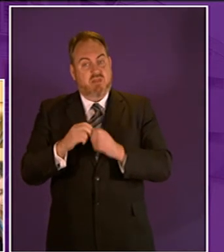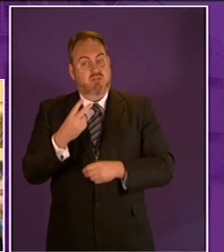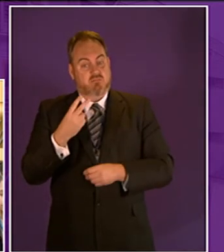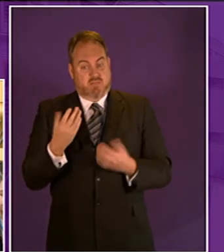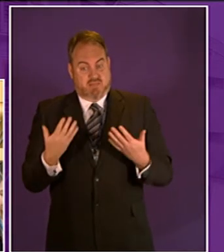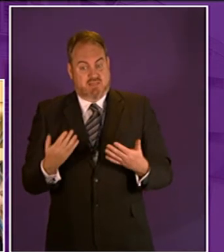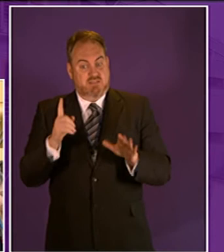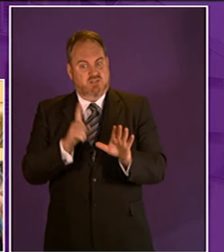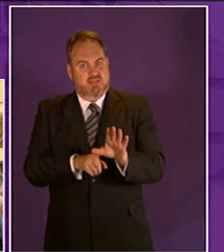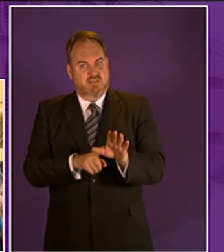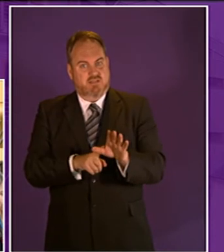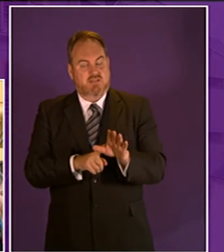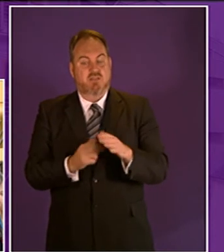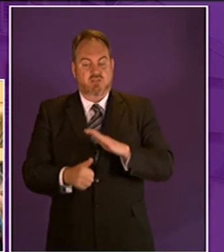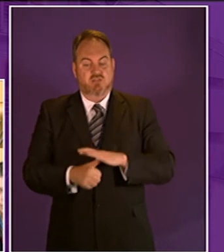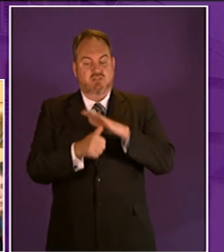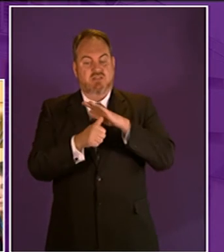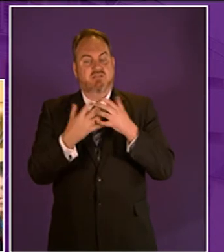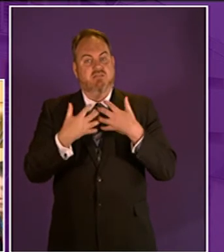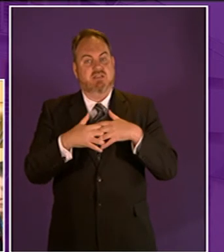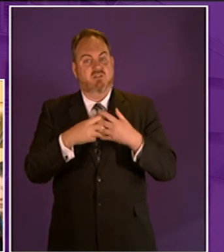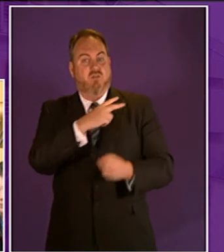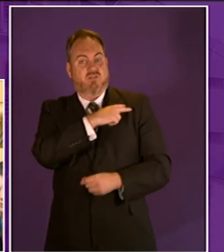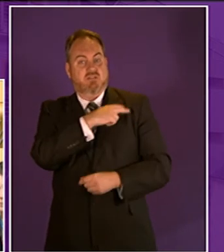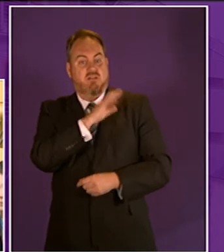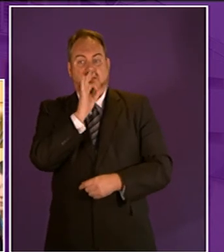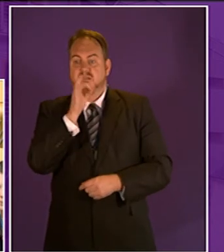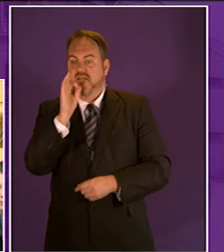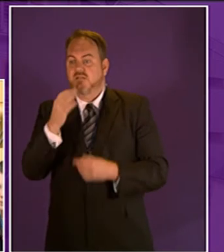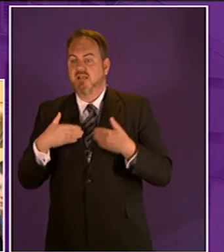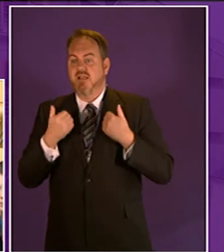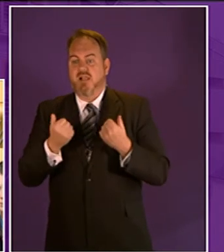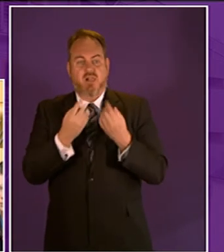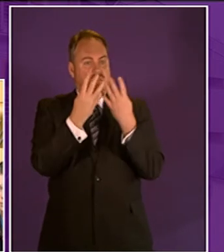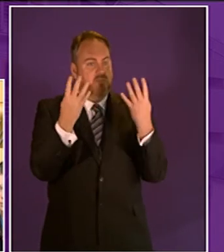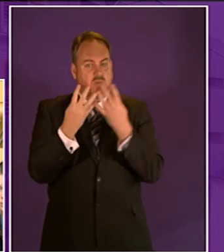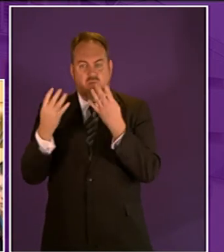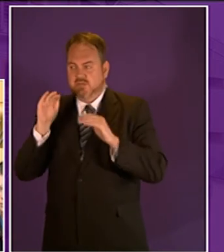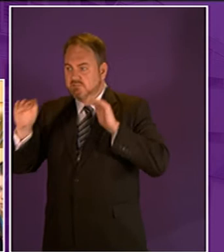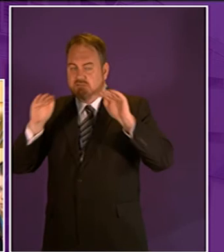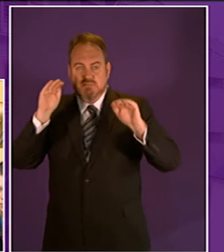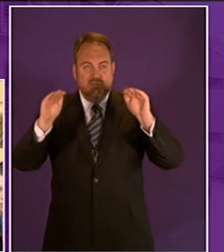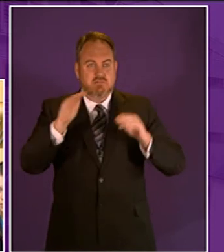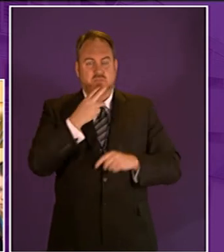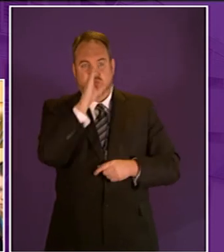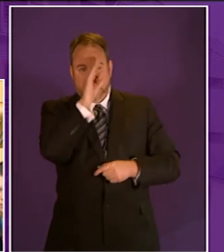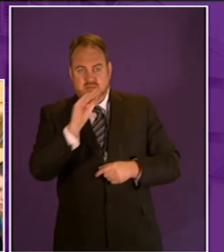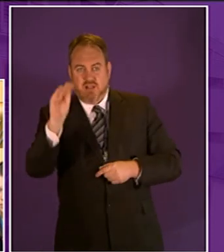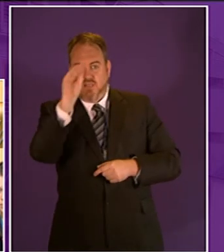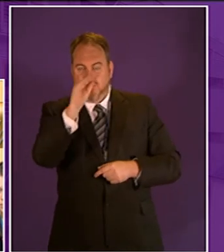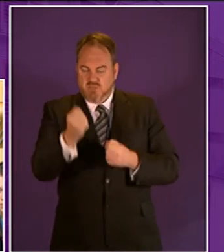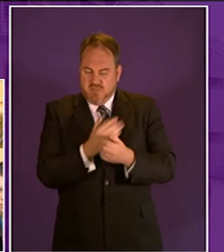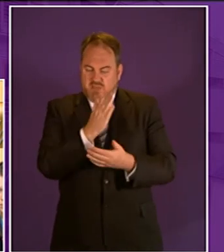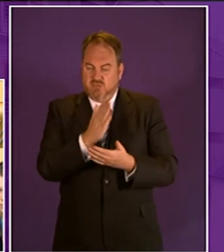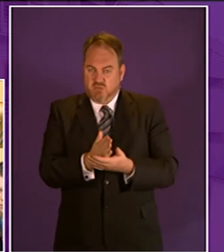Chief Operating Officer of the NHS wrote to boards reminding them of the need to make sure that they had the